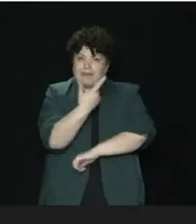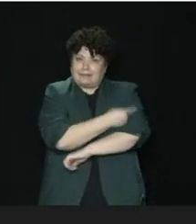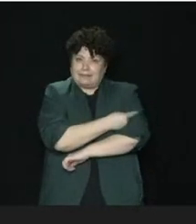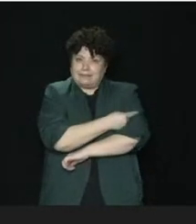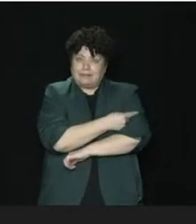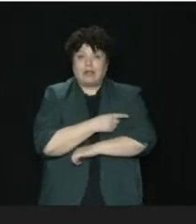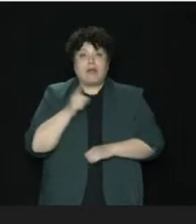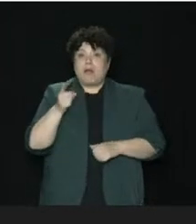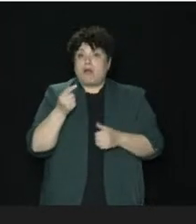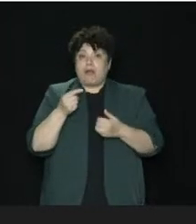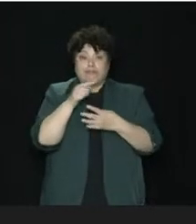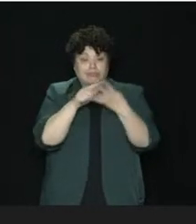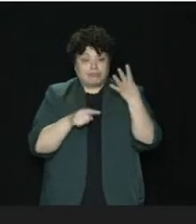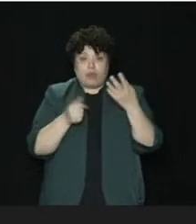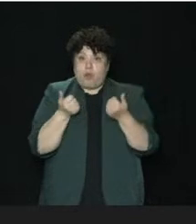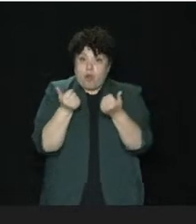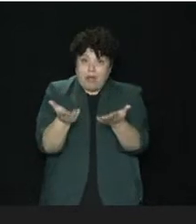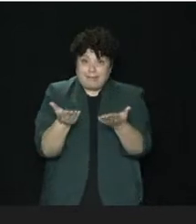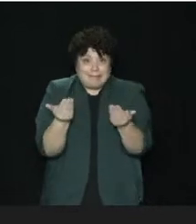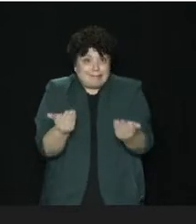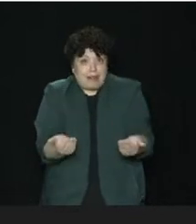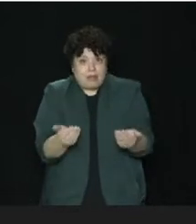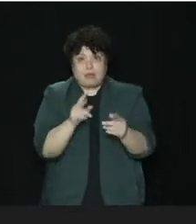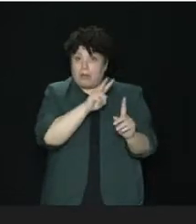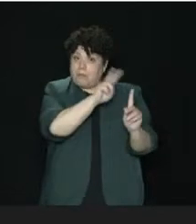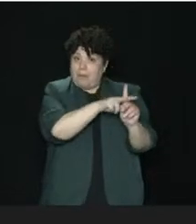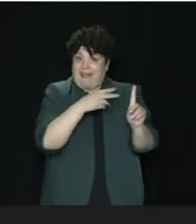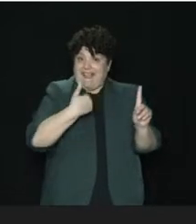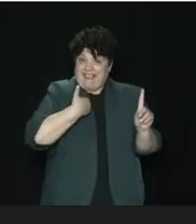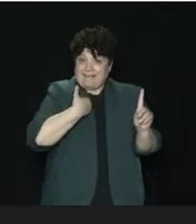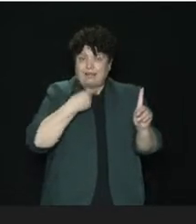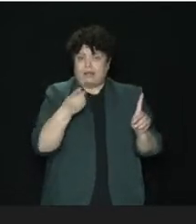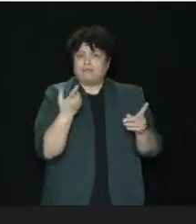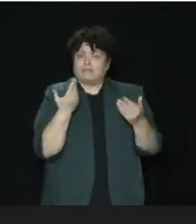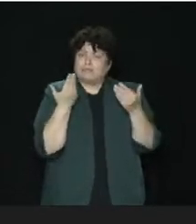vaccine is offered to us as quickly as possible. Theresa.